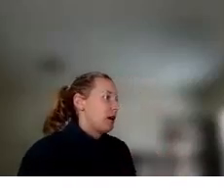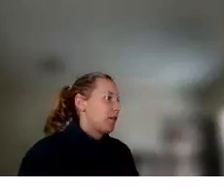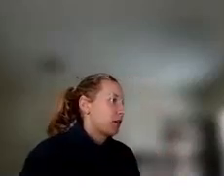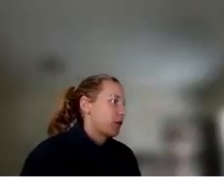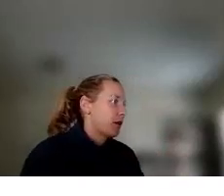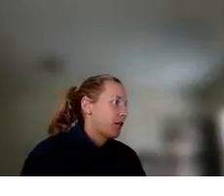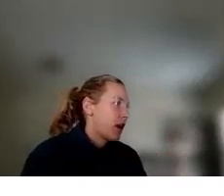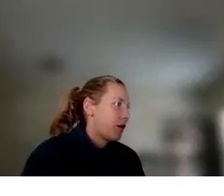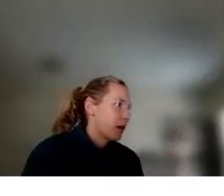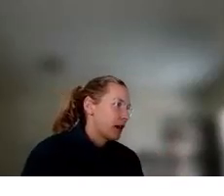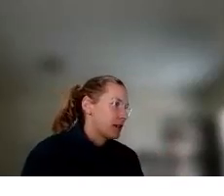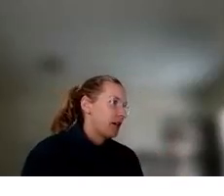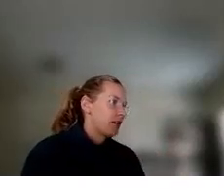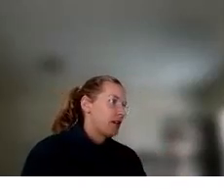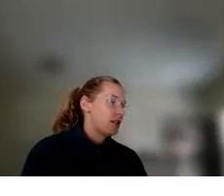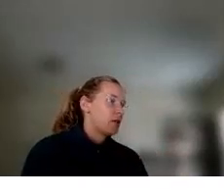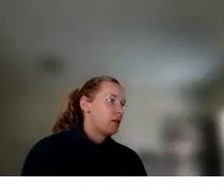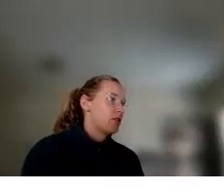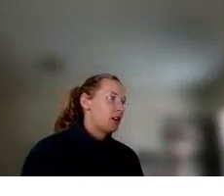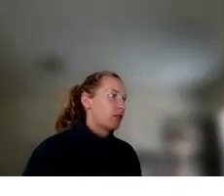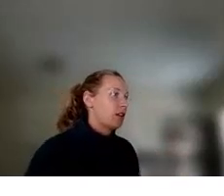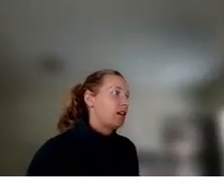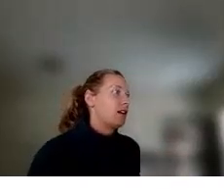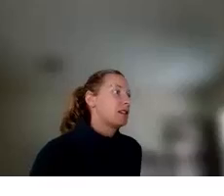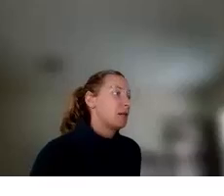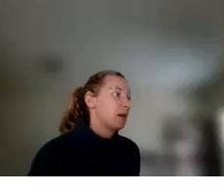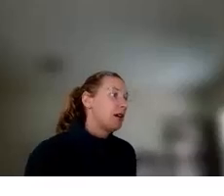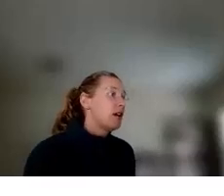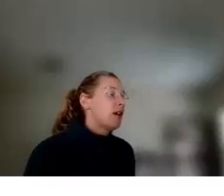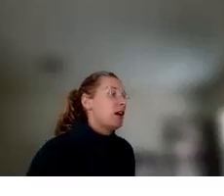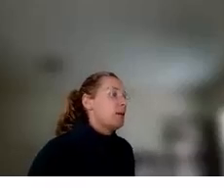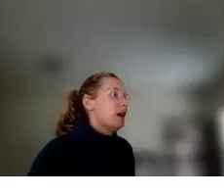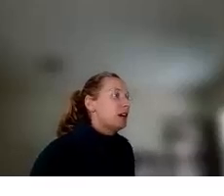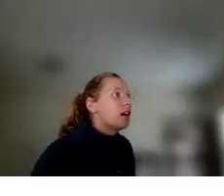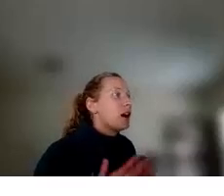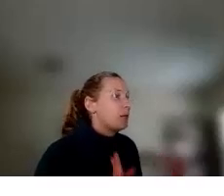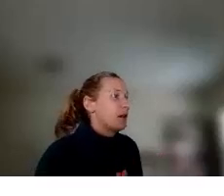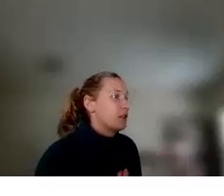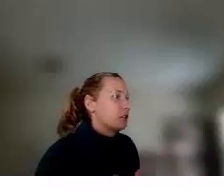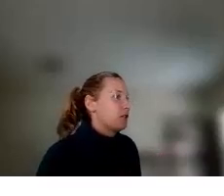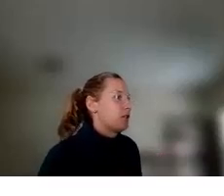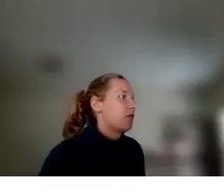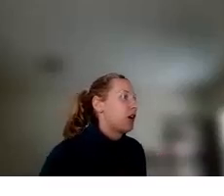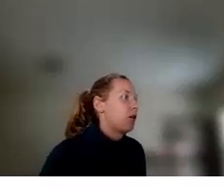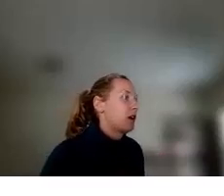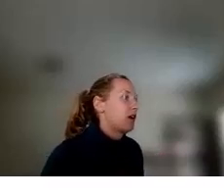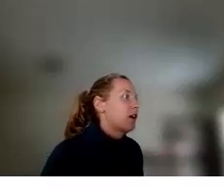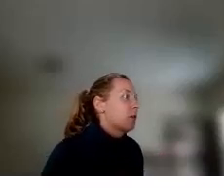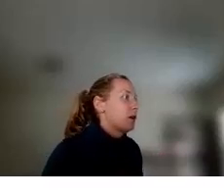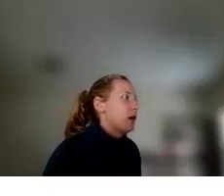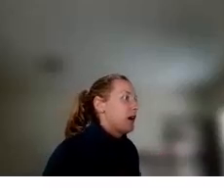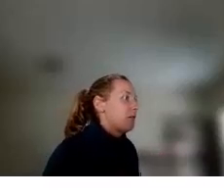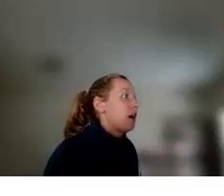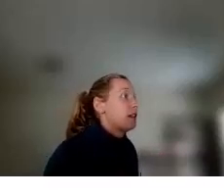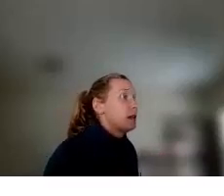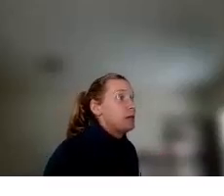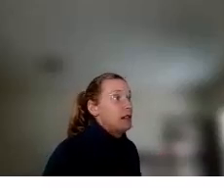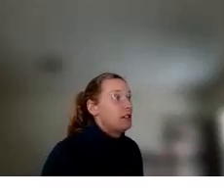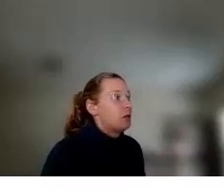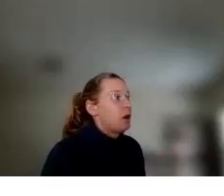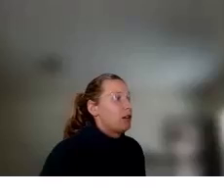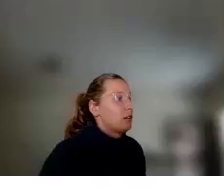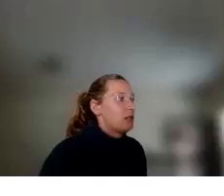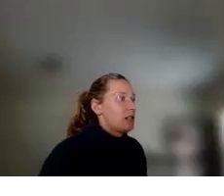on this waiver who have complex health needs will generally exhibit any combination of the following, but